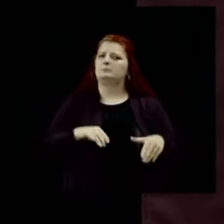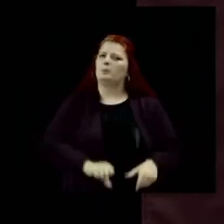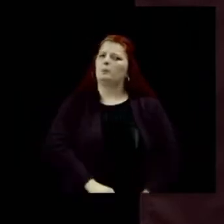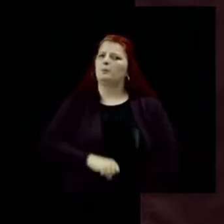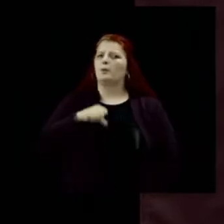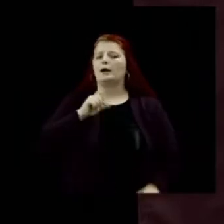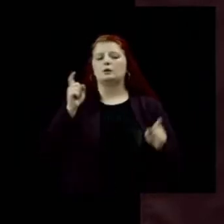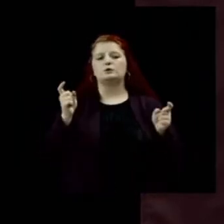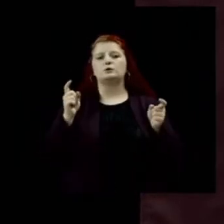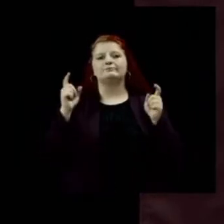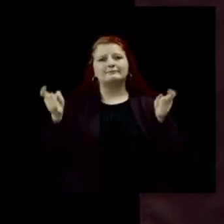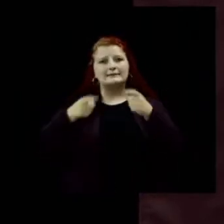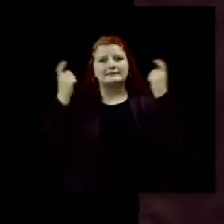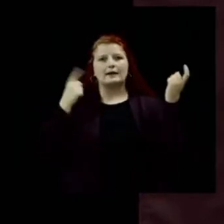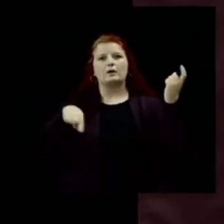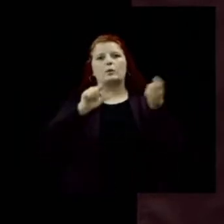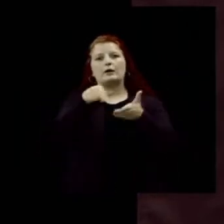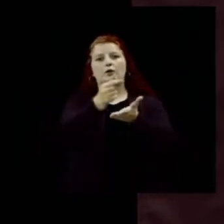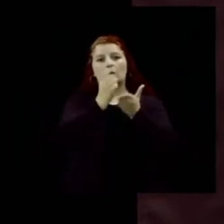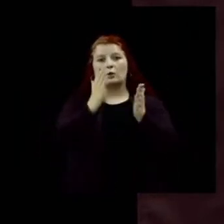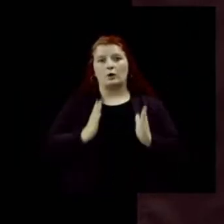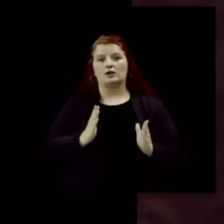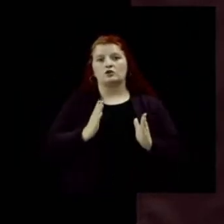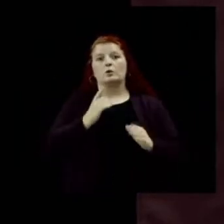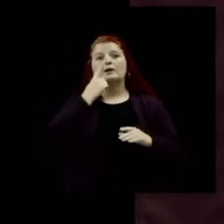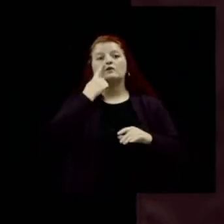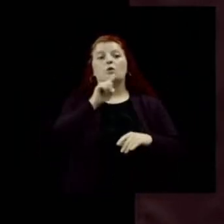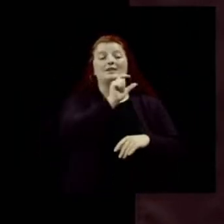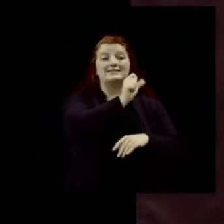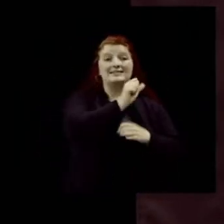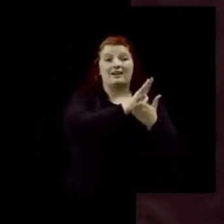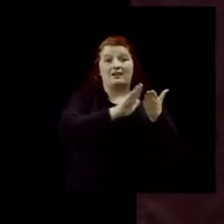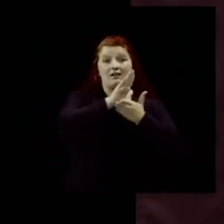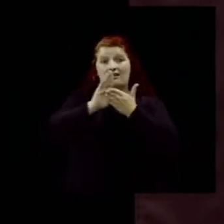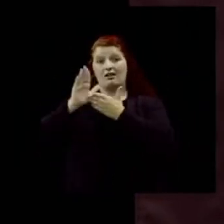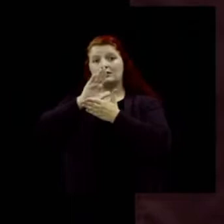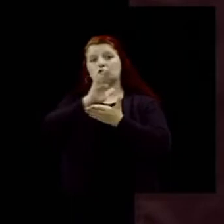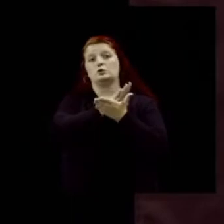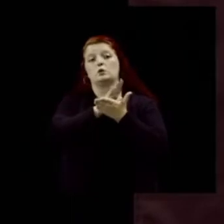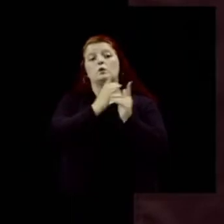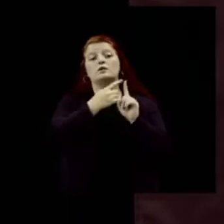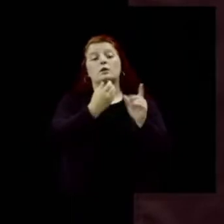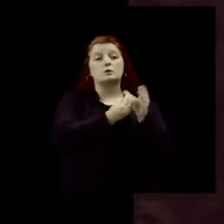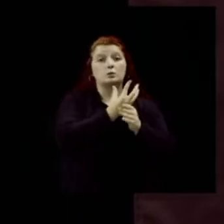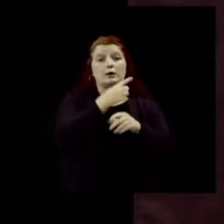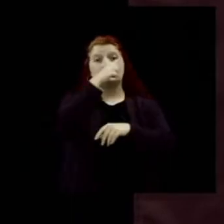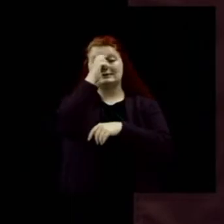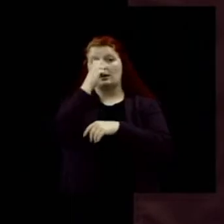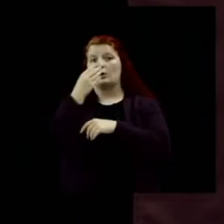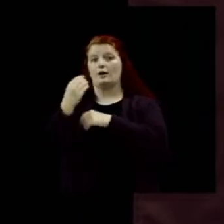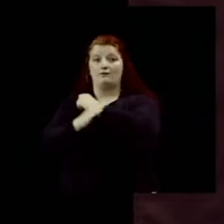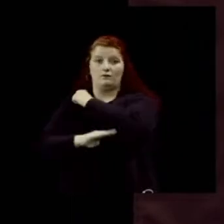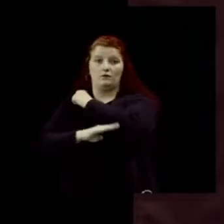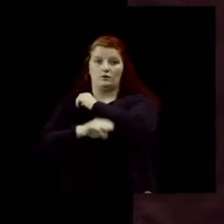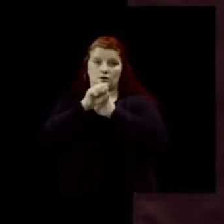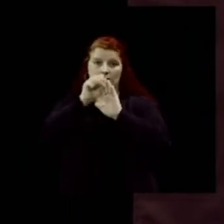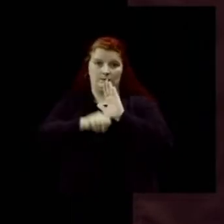graduates through our 10 colleges and schools from the spring, summer, and fall semesters.